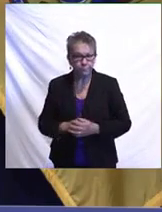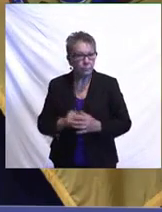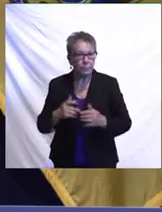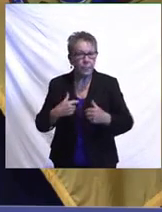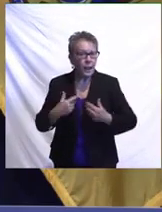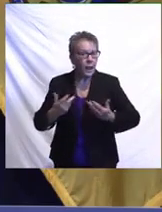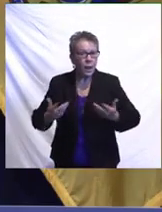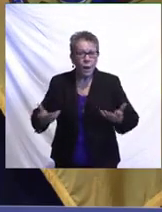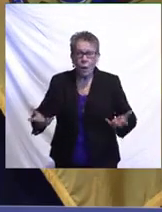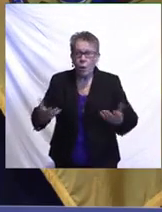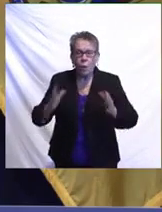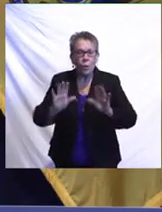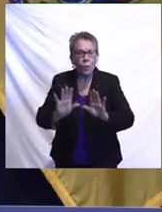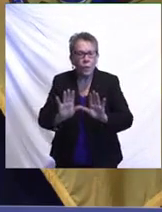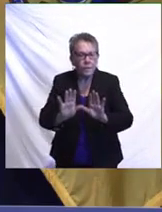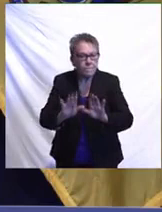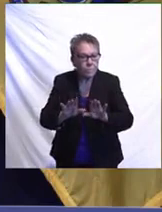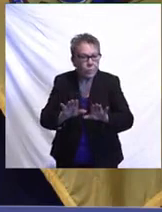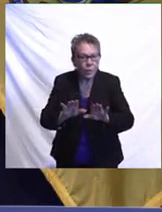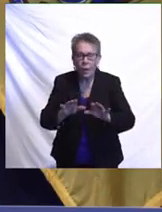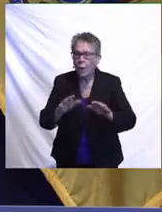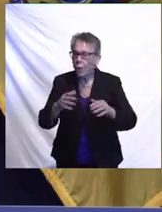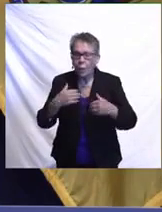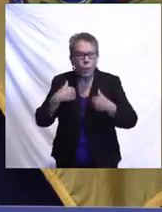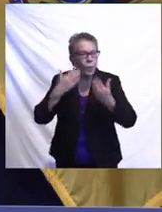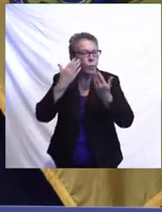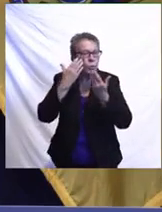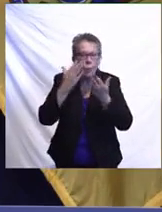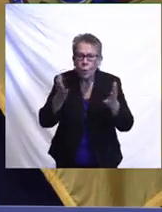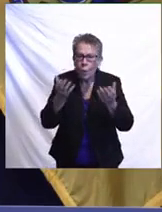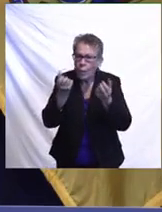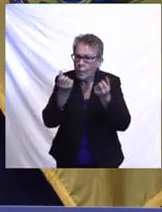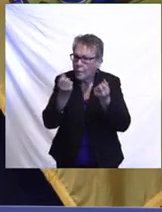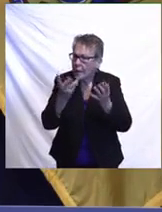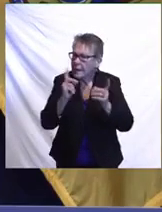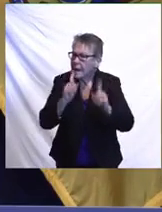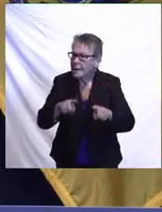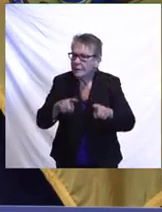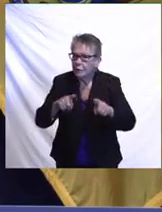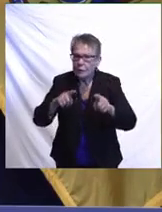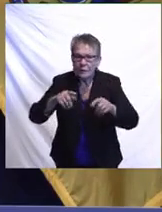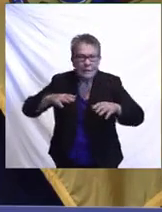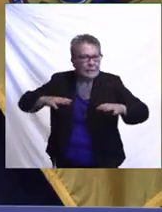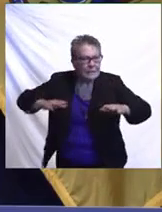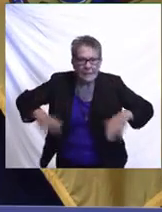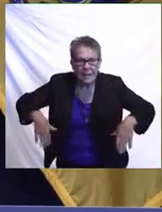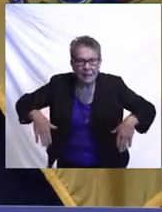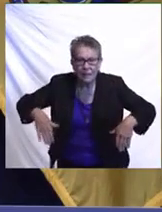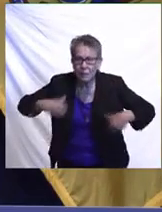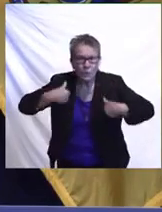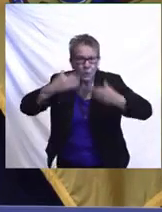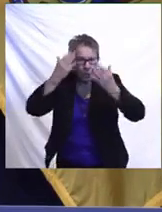that means the universal, and anybody Tina or her colleagues at the federal level.